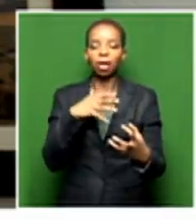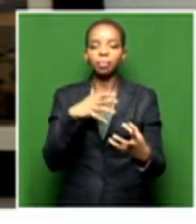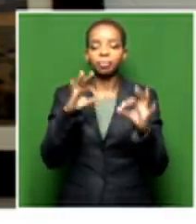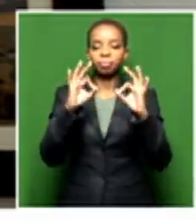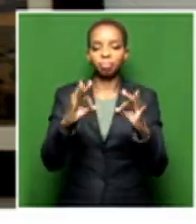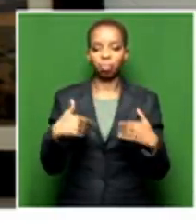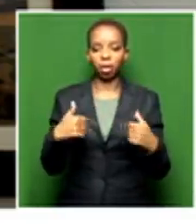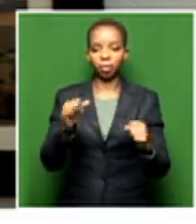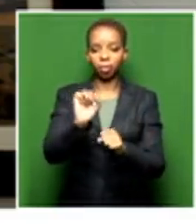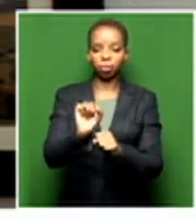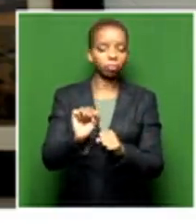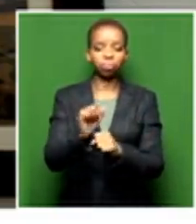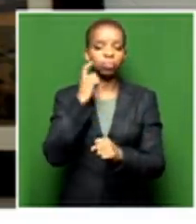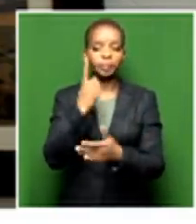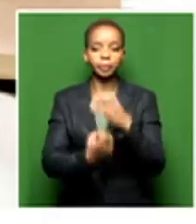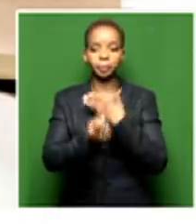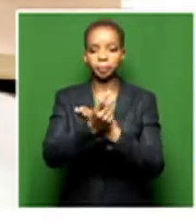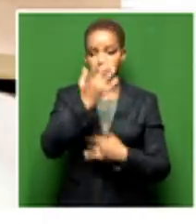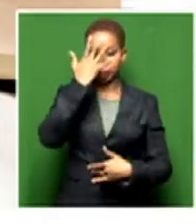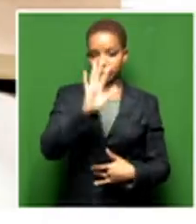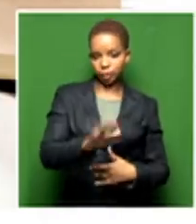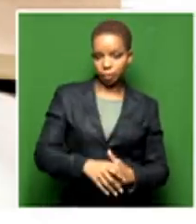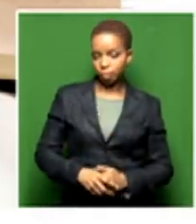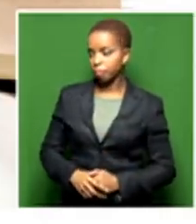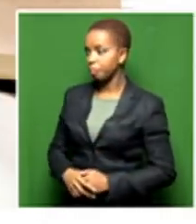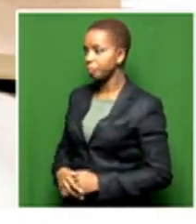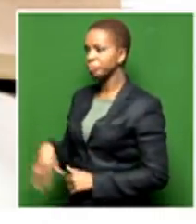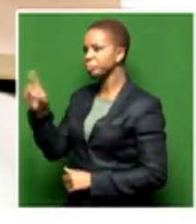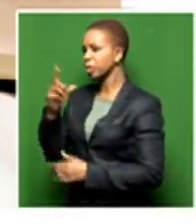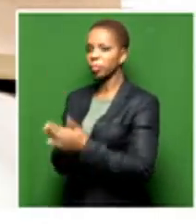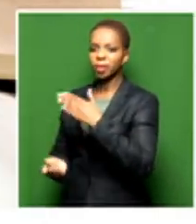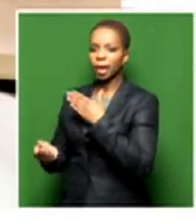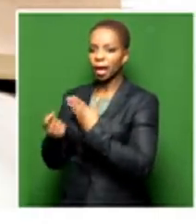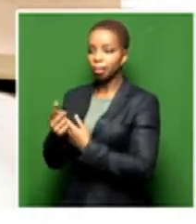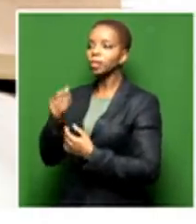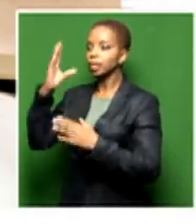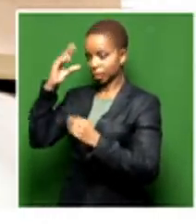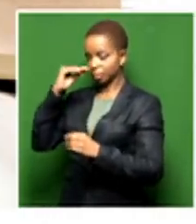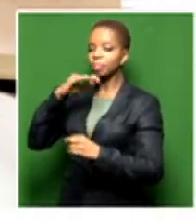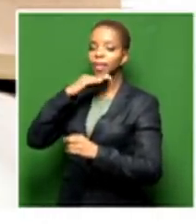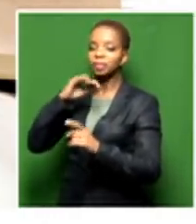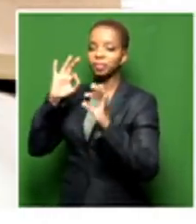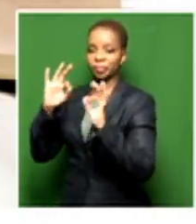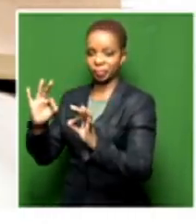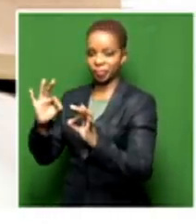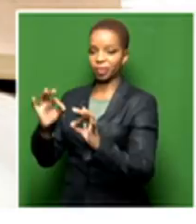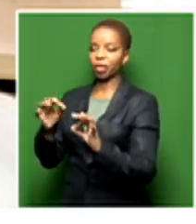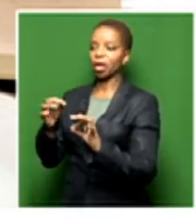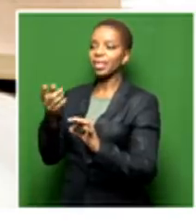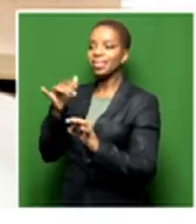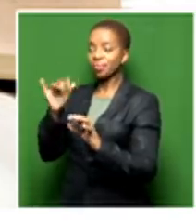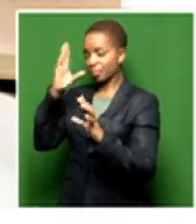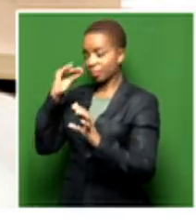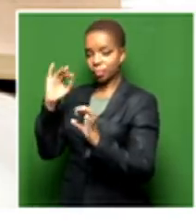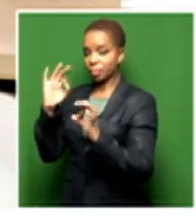It's critical to get a good night's sleep. And what throws you off getting enough sleep, Robert? What are some of the common causes of not